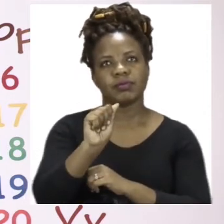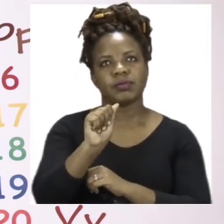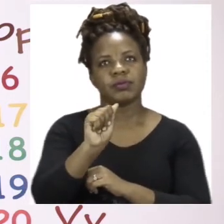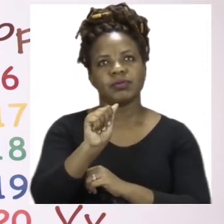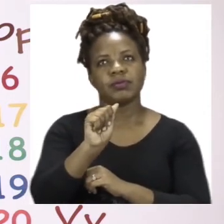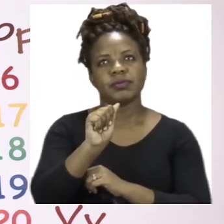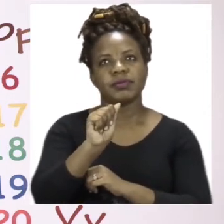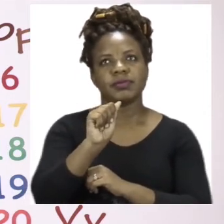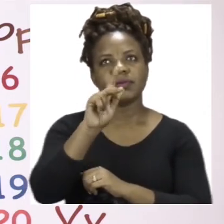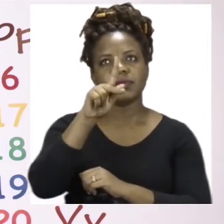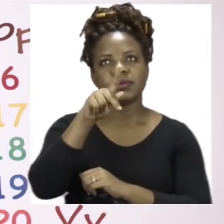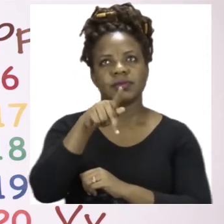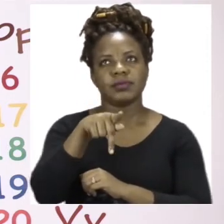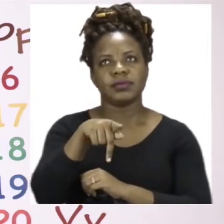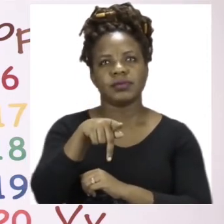P,